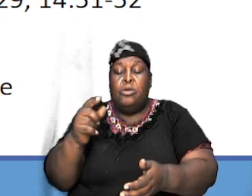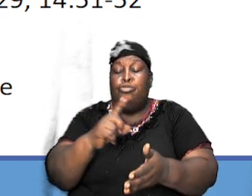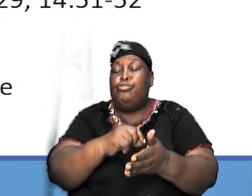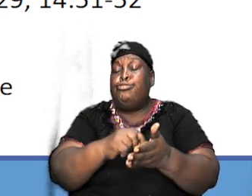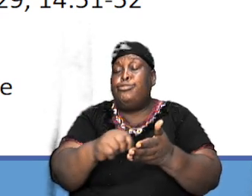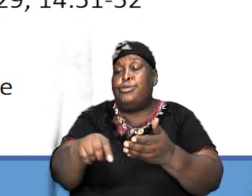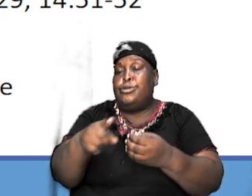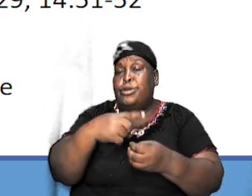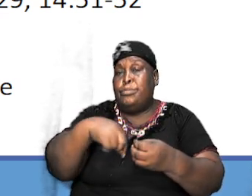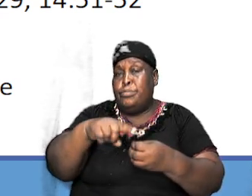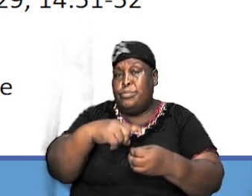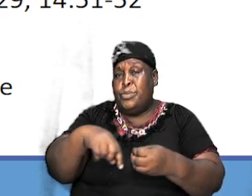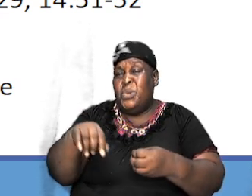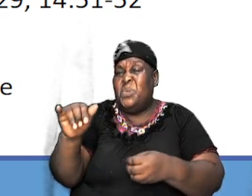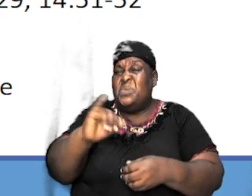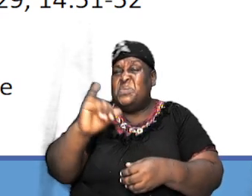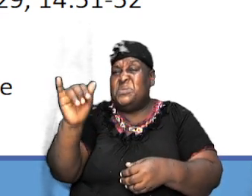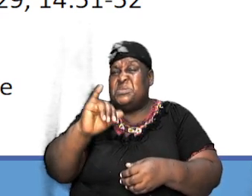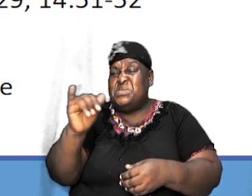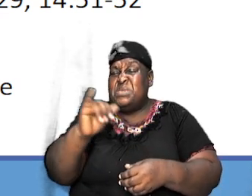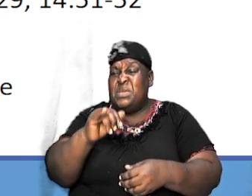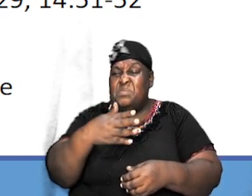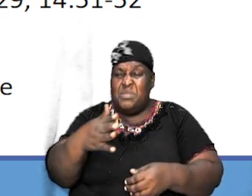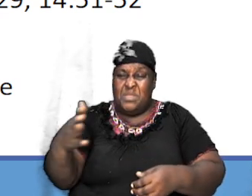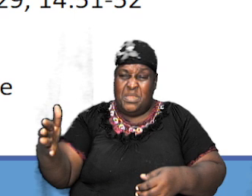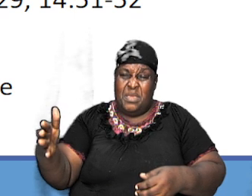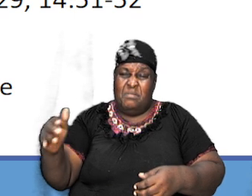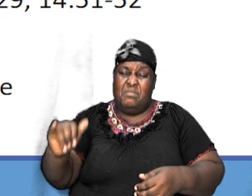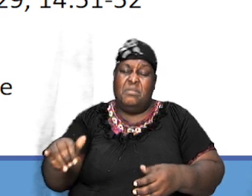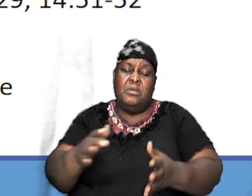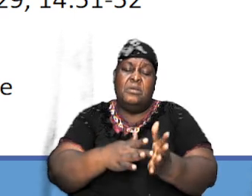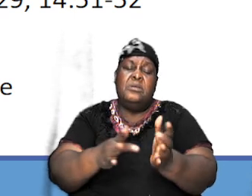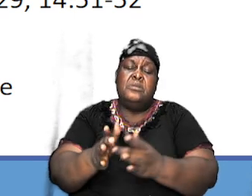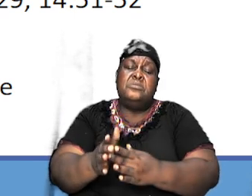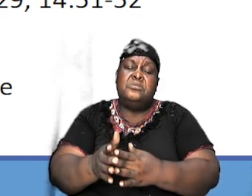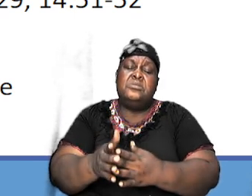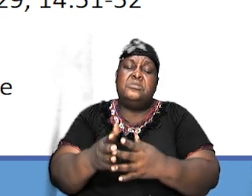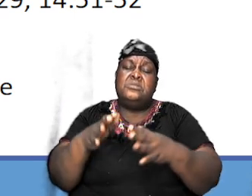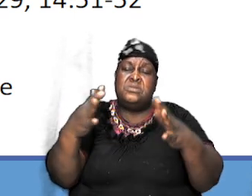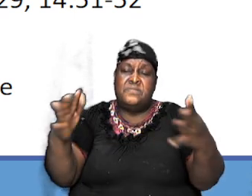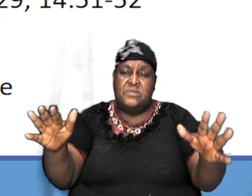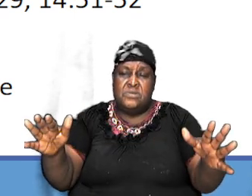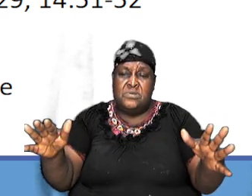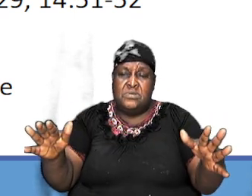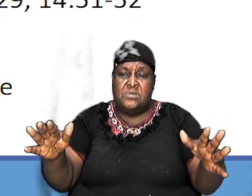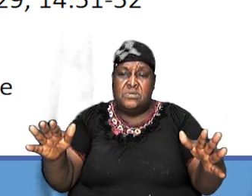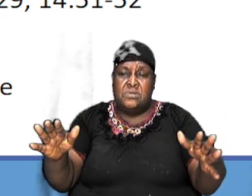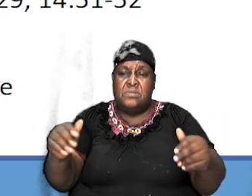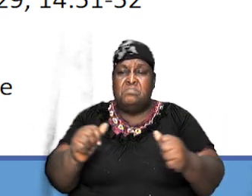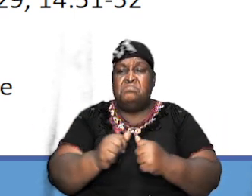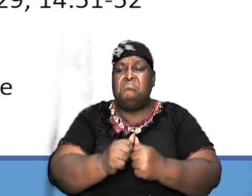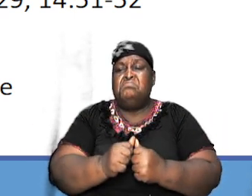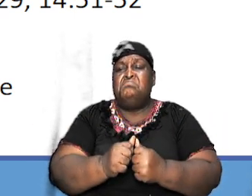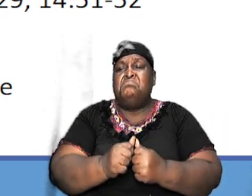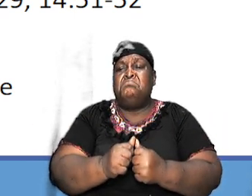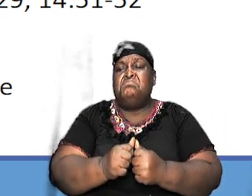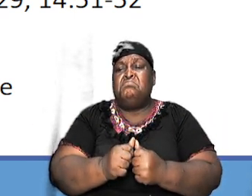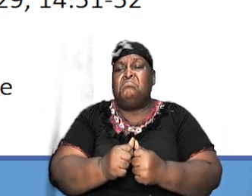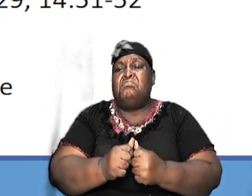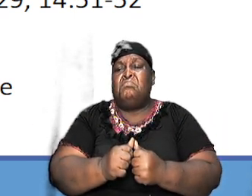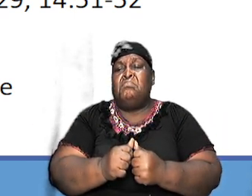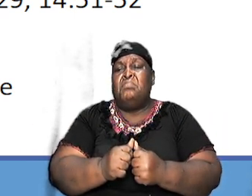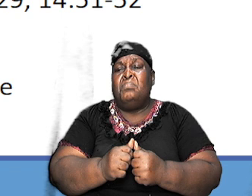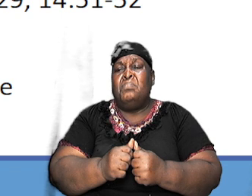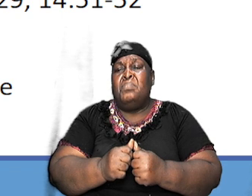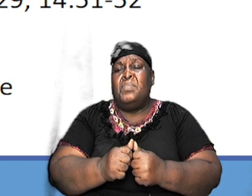the same miracles that Jesus did. You would find them repeating in each of these books. We say that they gave